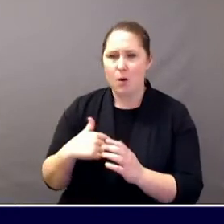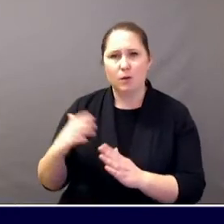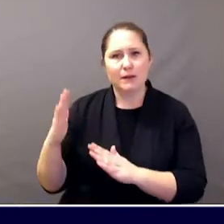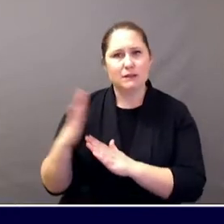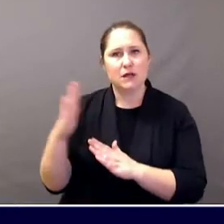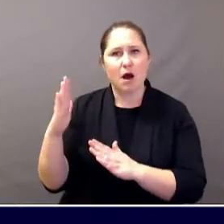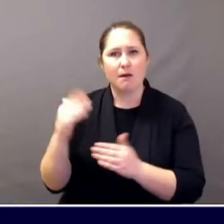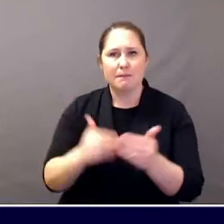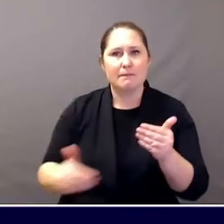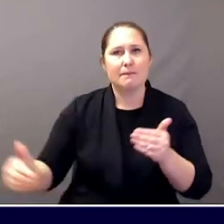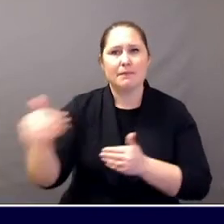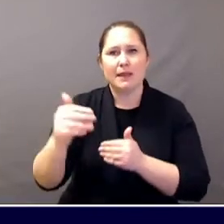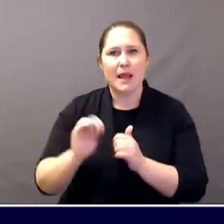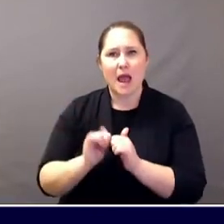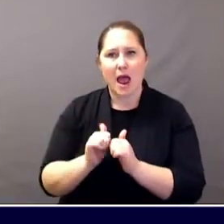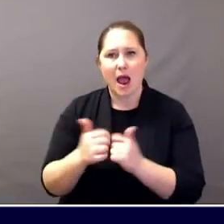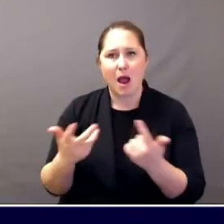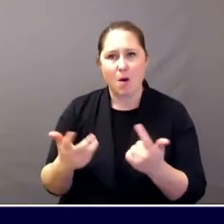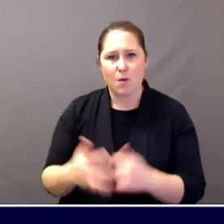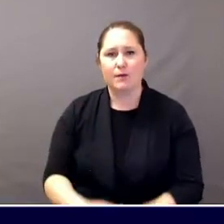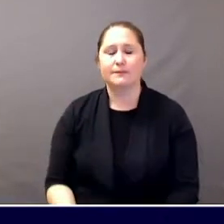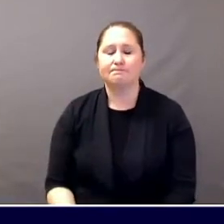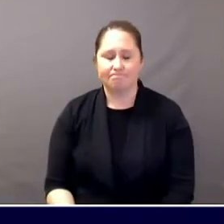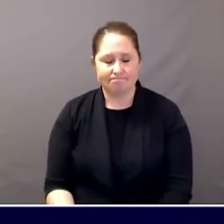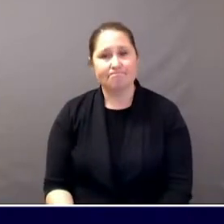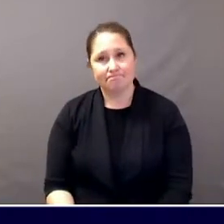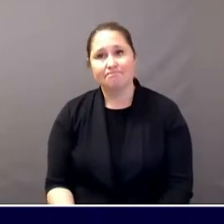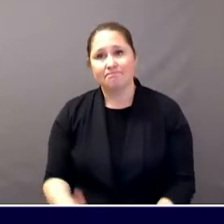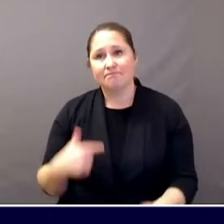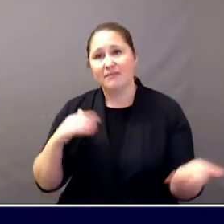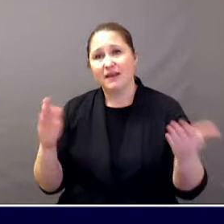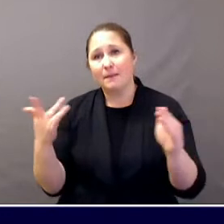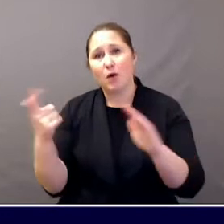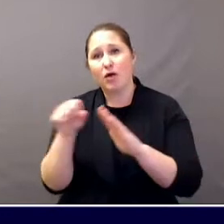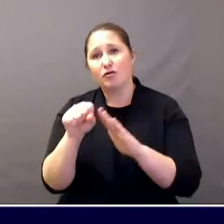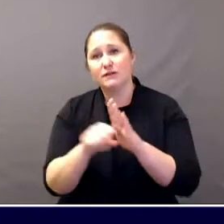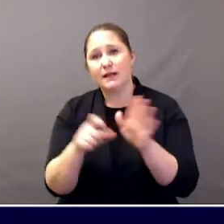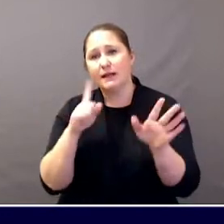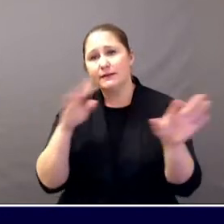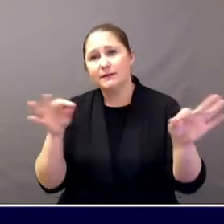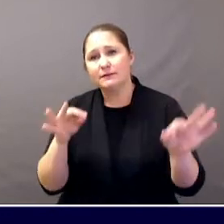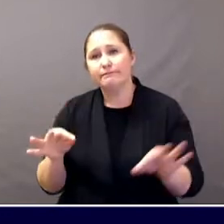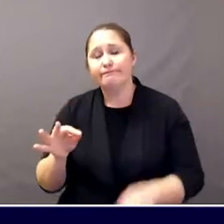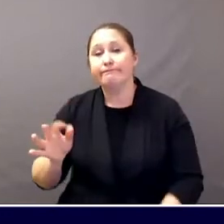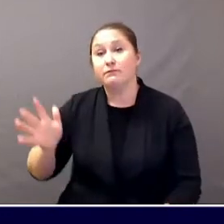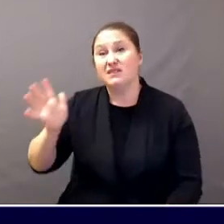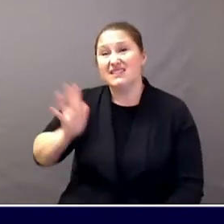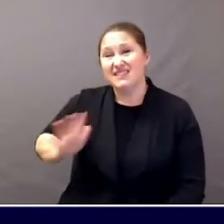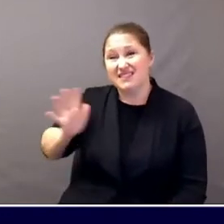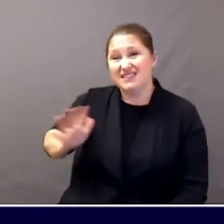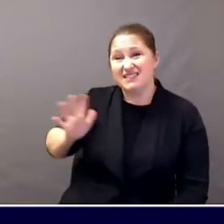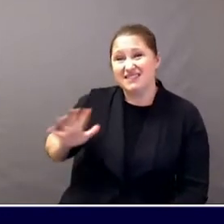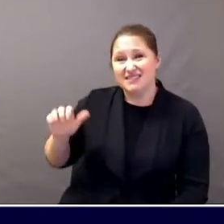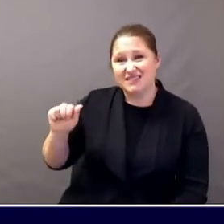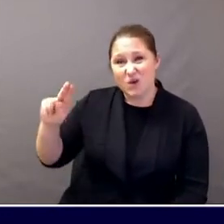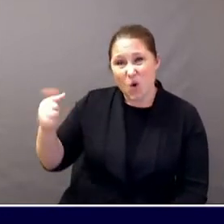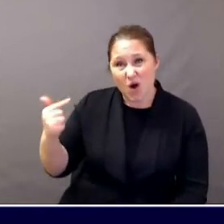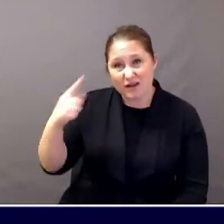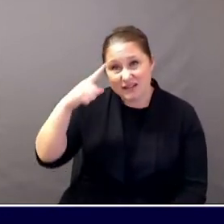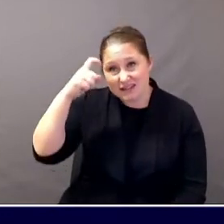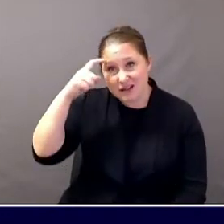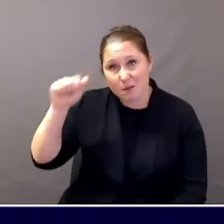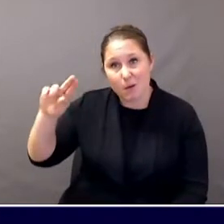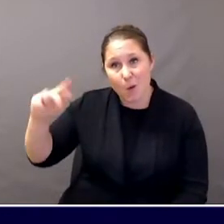states. And I talked about how we had collaborated early on, back in August, when there was only a rumor